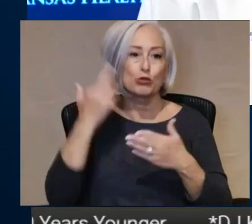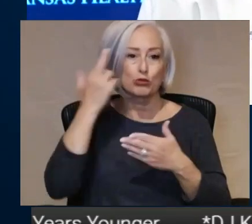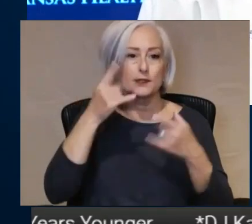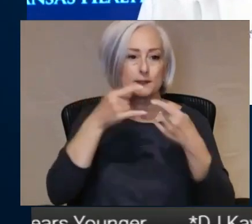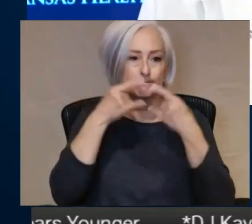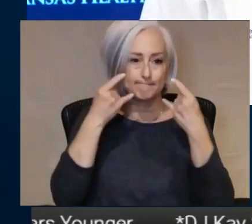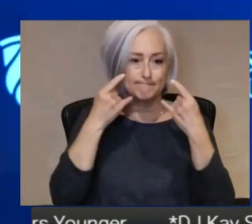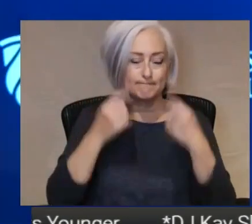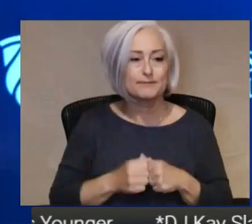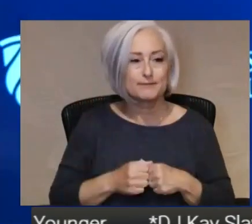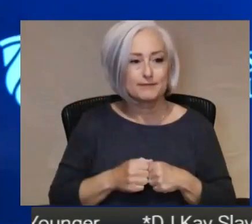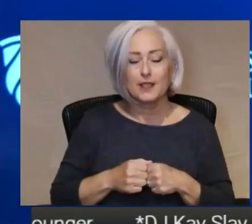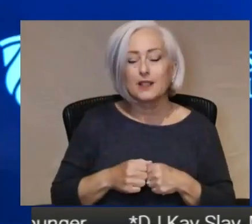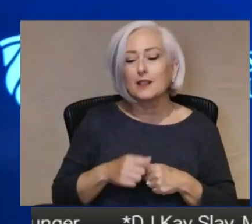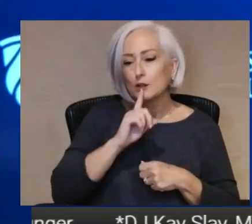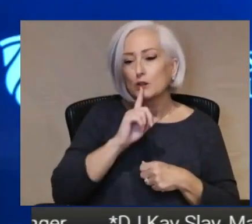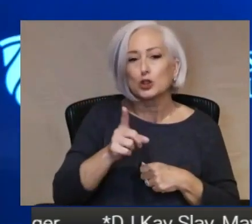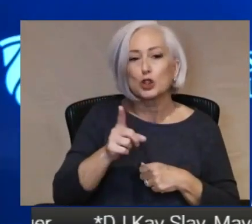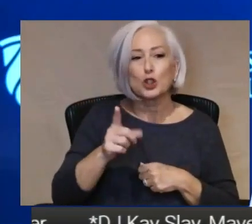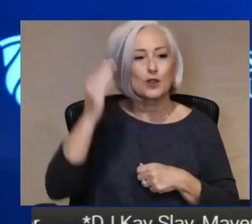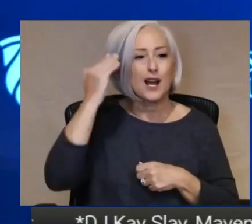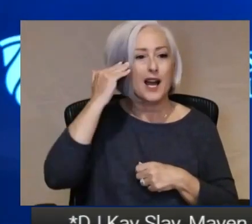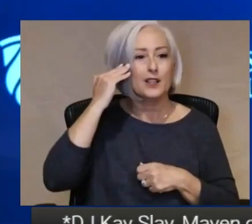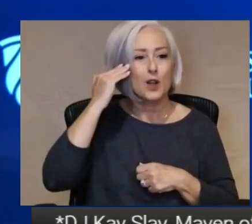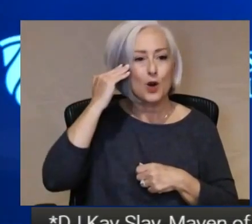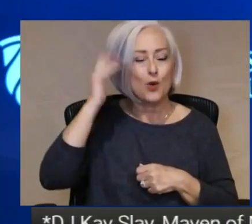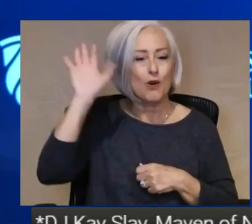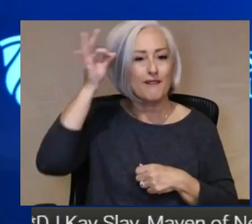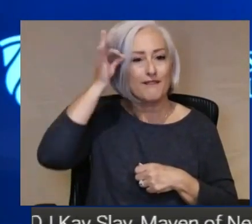a federal judge in Central Florida